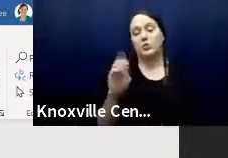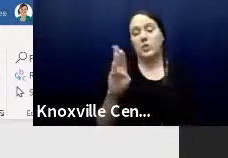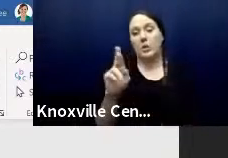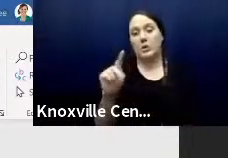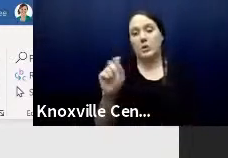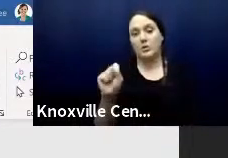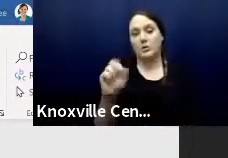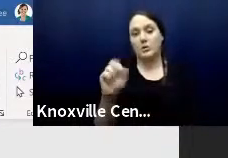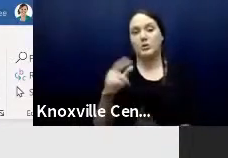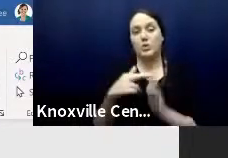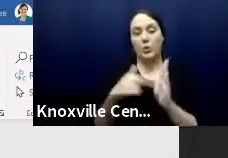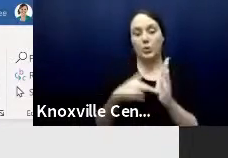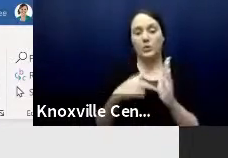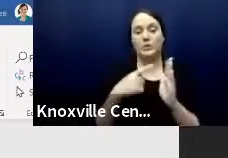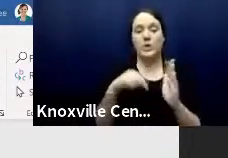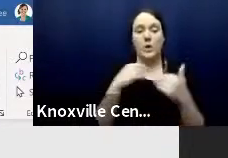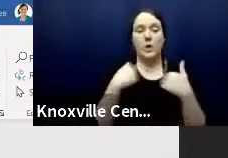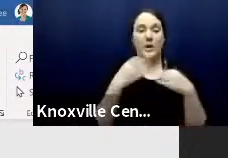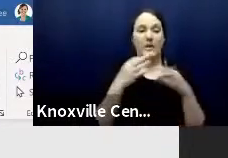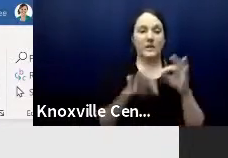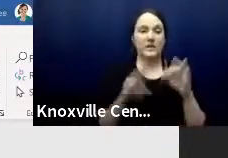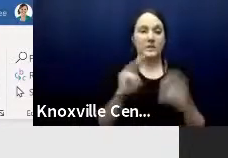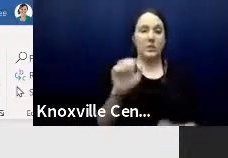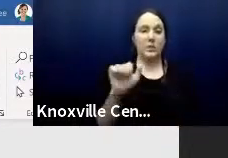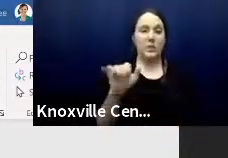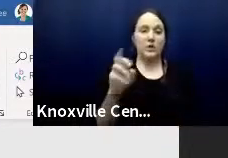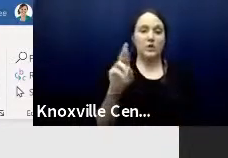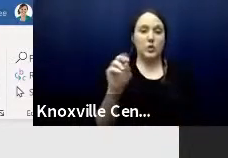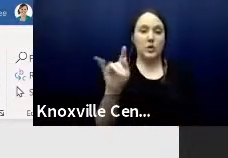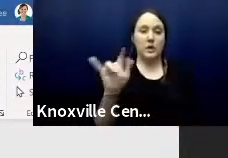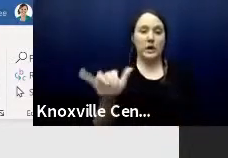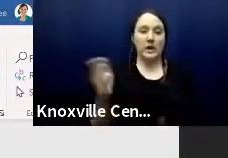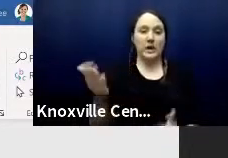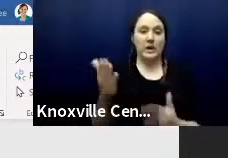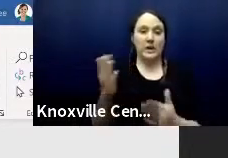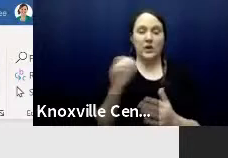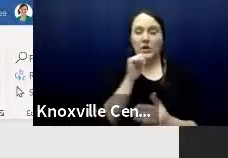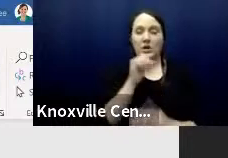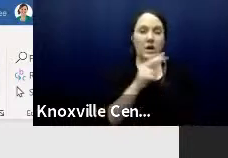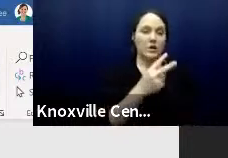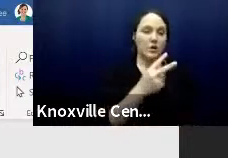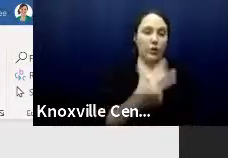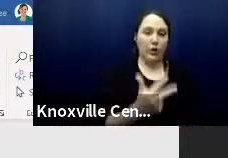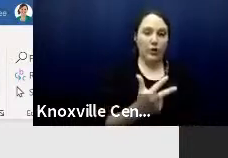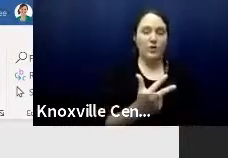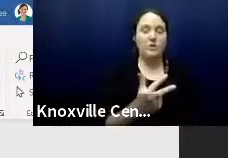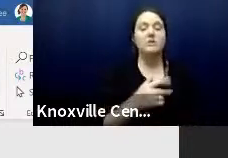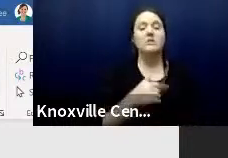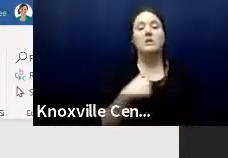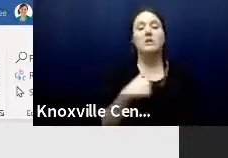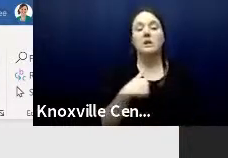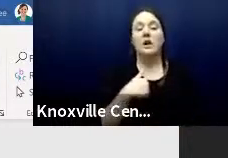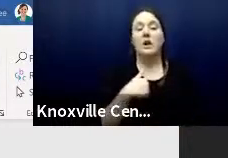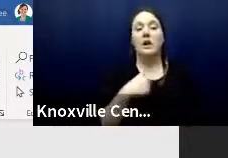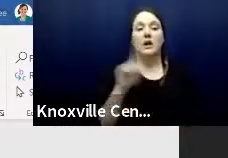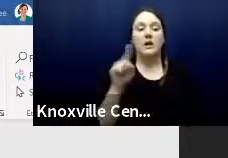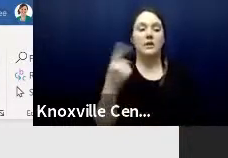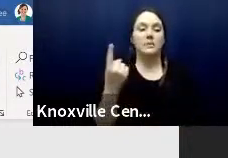we have a simple majority in here versus 2/3 majority. Again, I'm